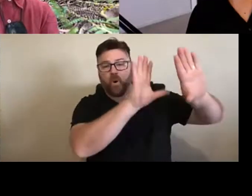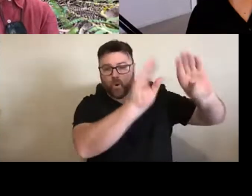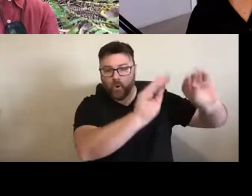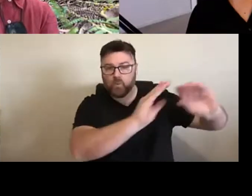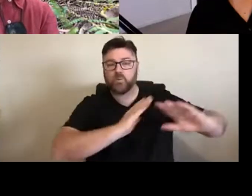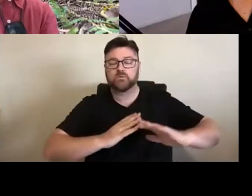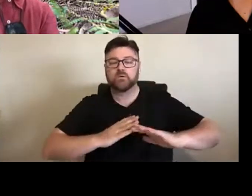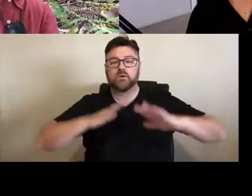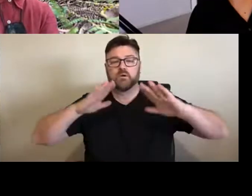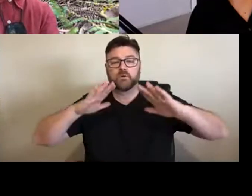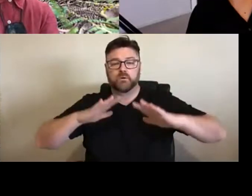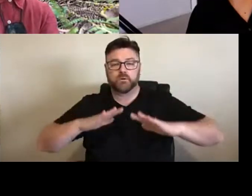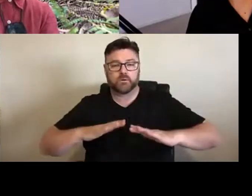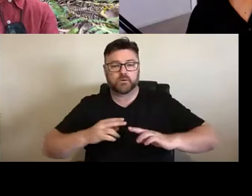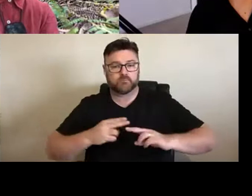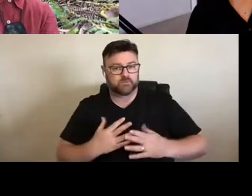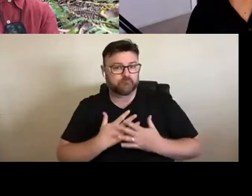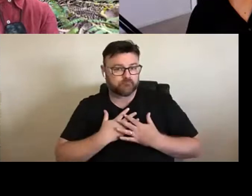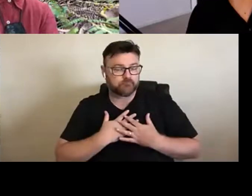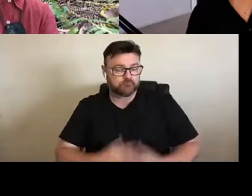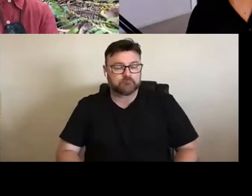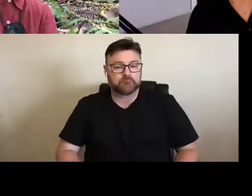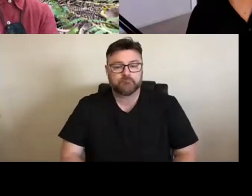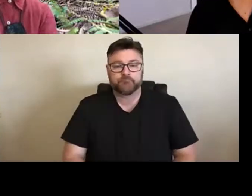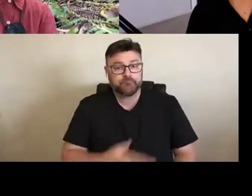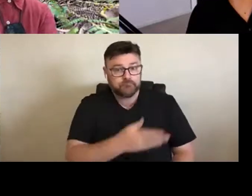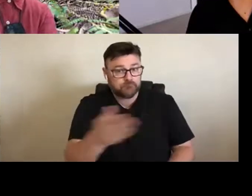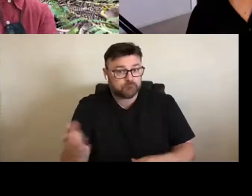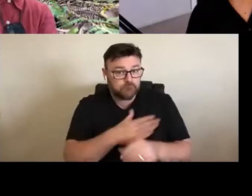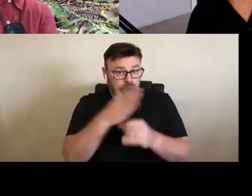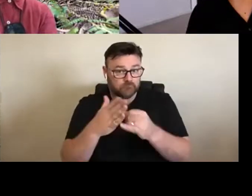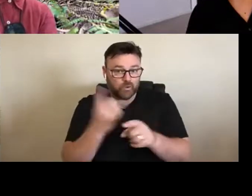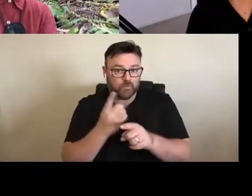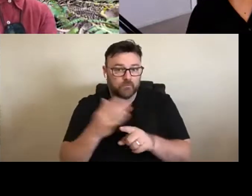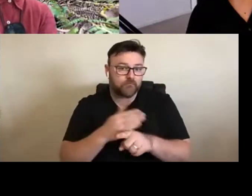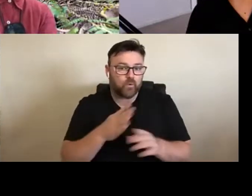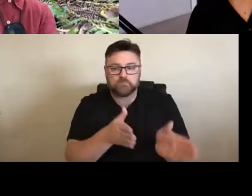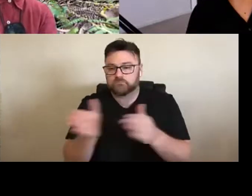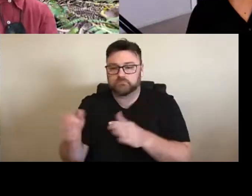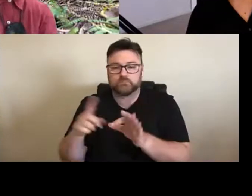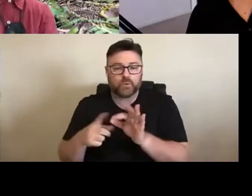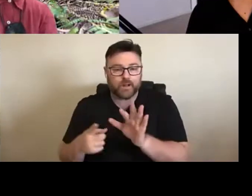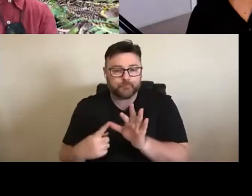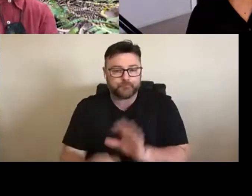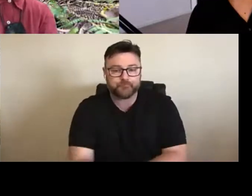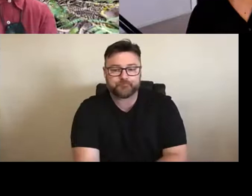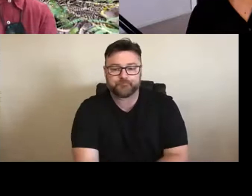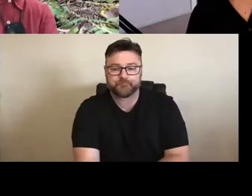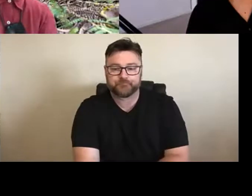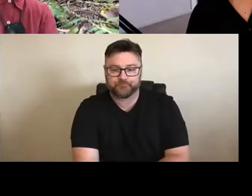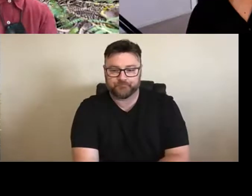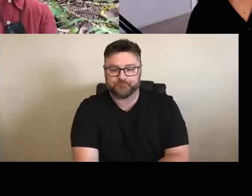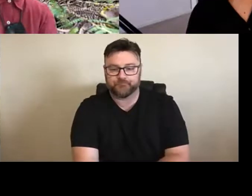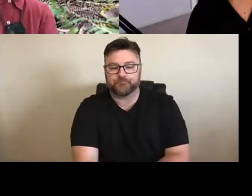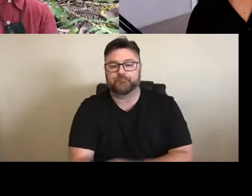each other. Does anyone want to add anything further before we move into questions? I just want